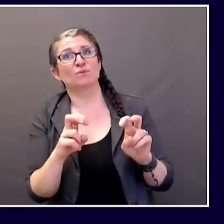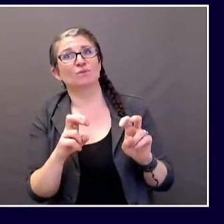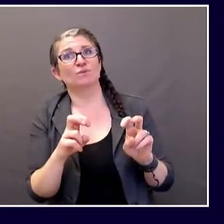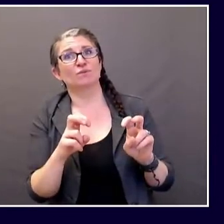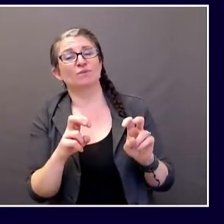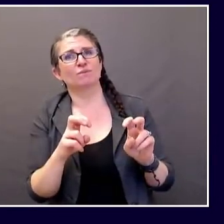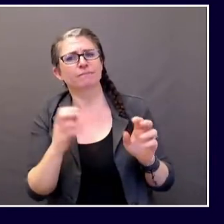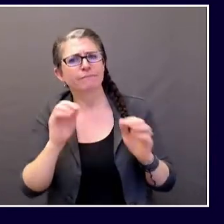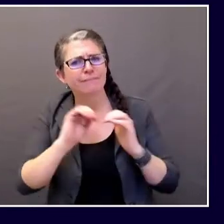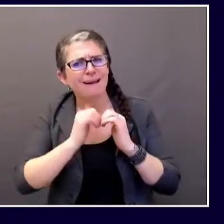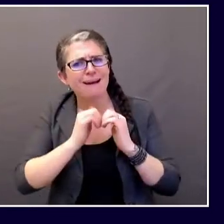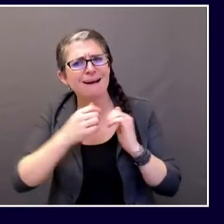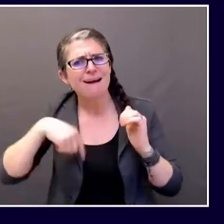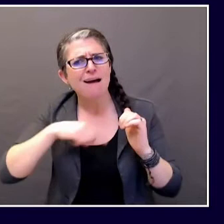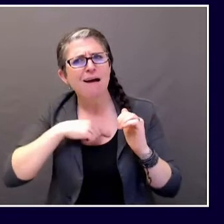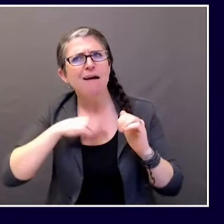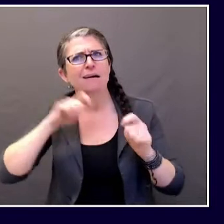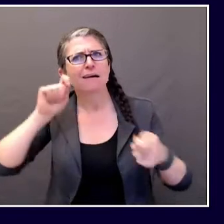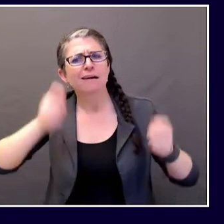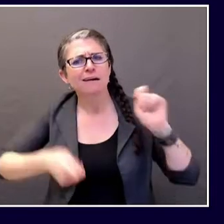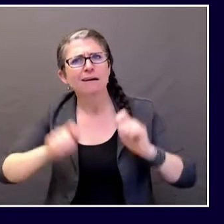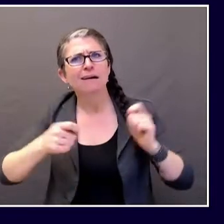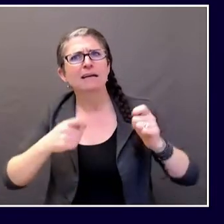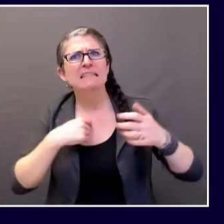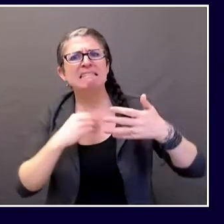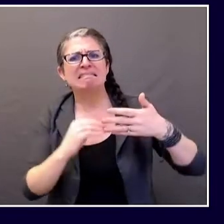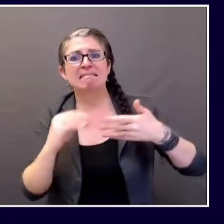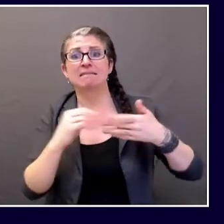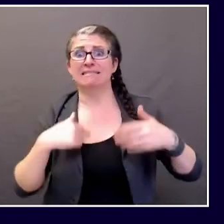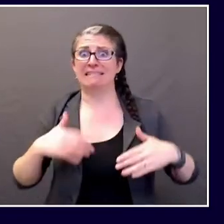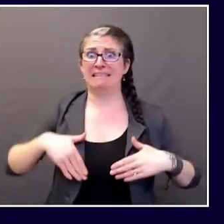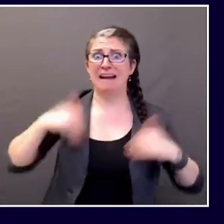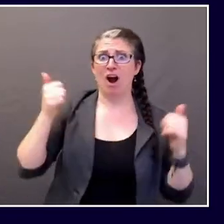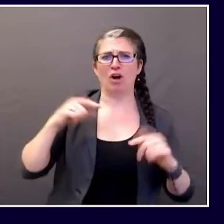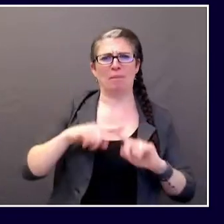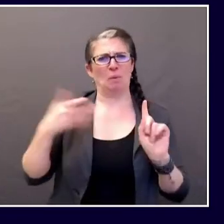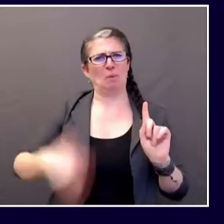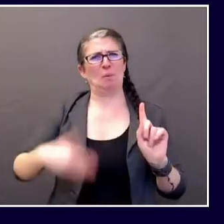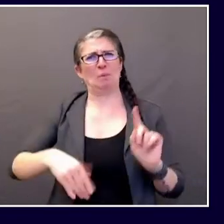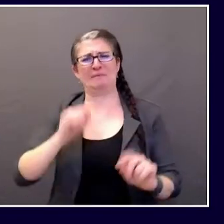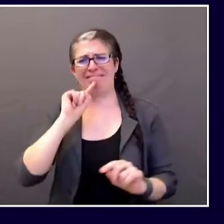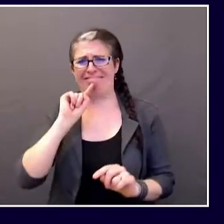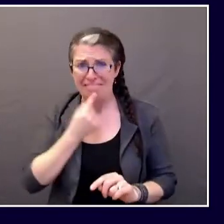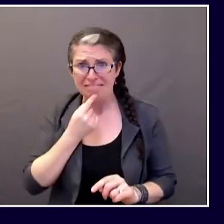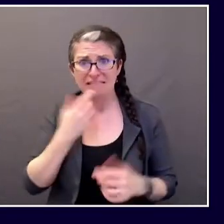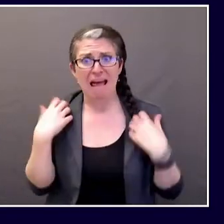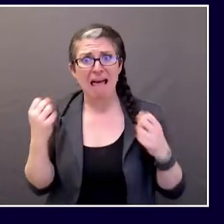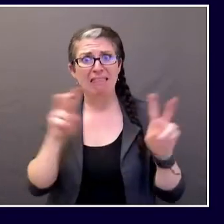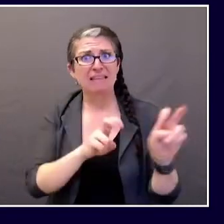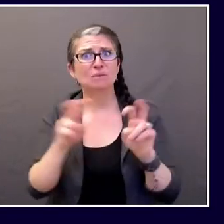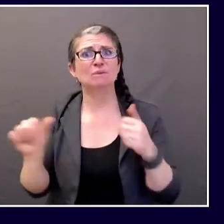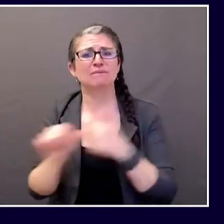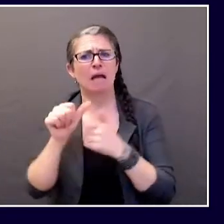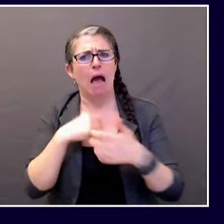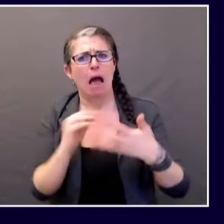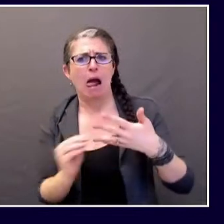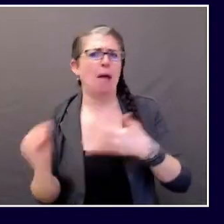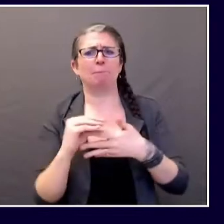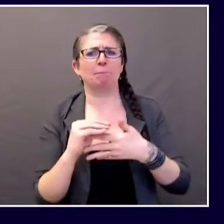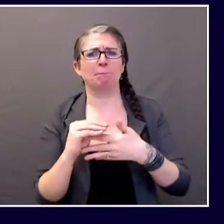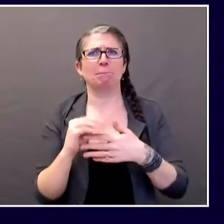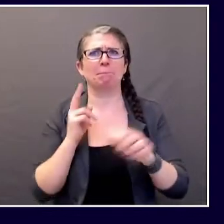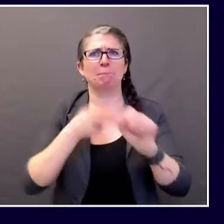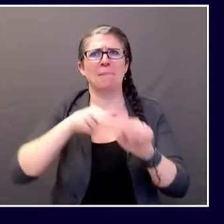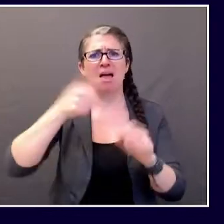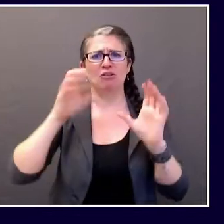For example, working with cancer clinics to prioritize patients. Are you considering anything like that? Well, a couple of notes, Patty, and Commissioner Lambert and